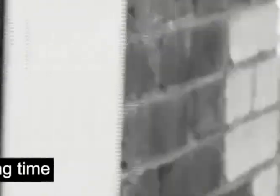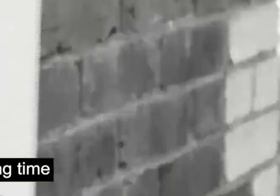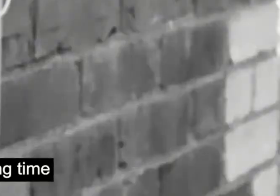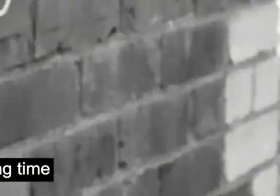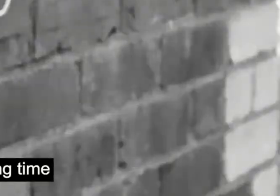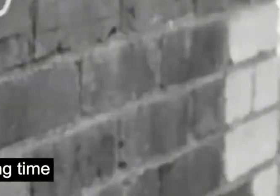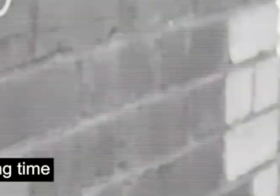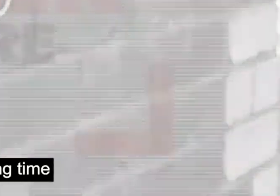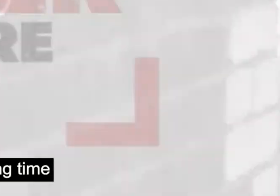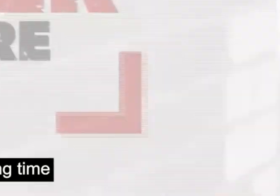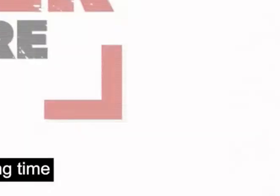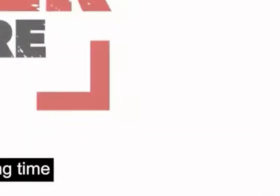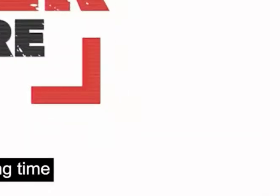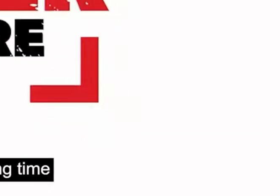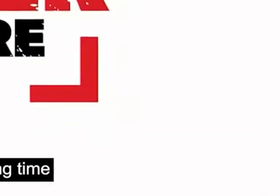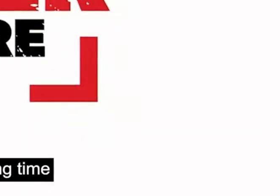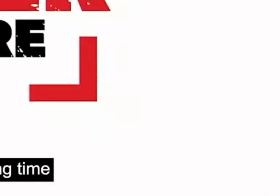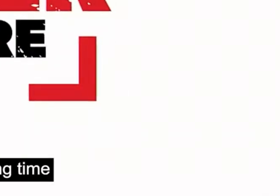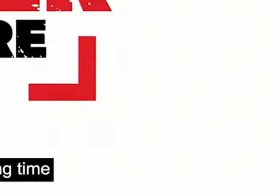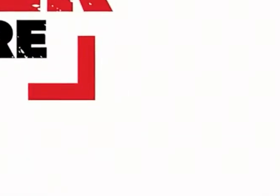for a long time.